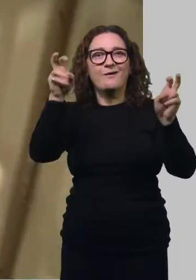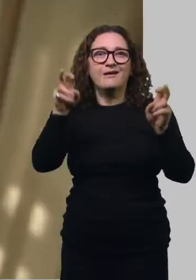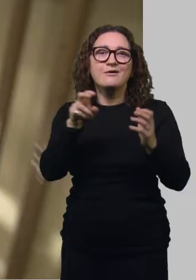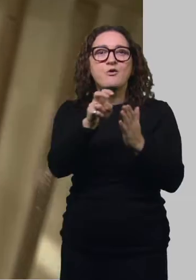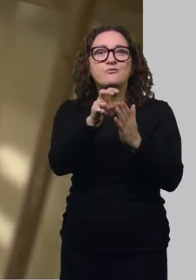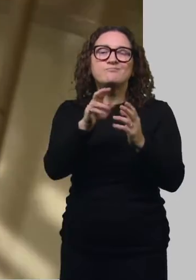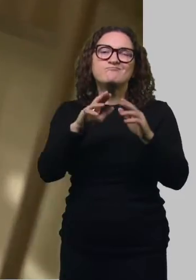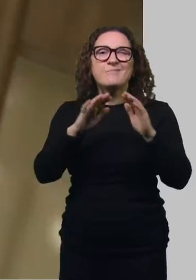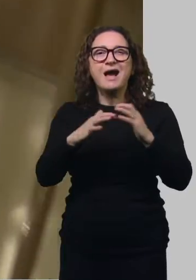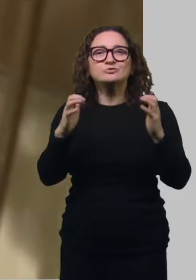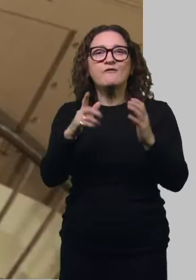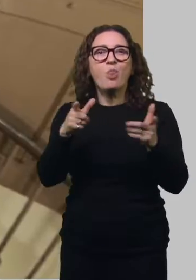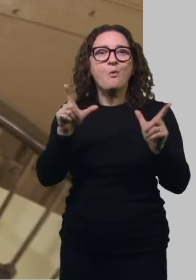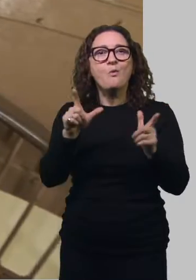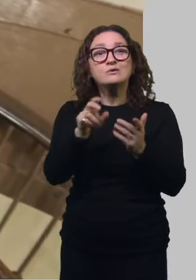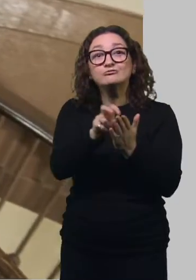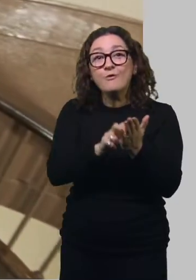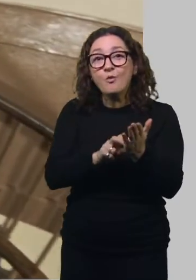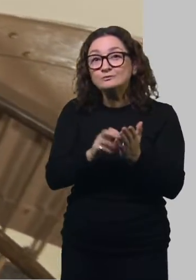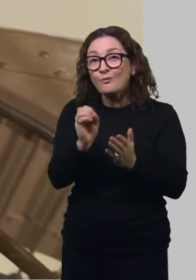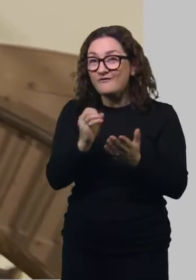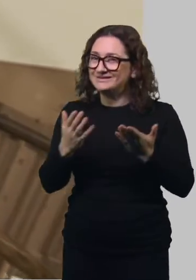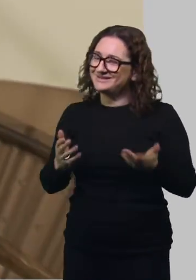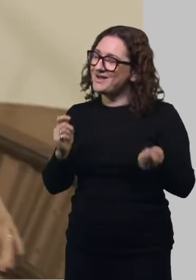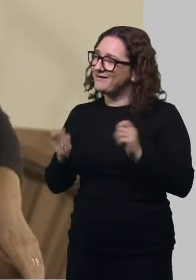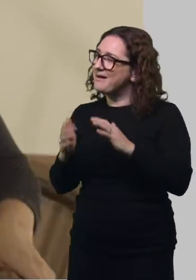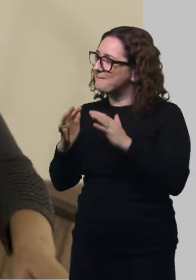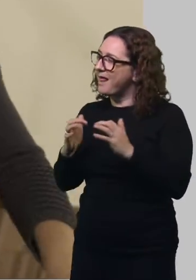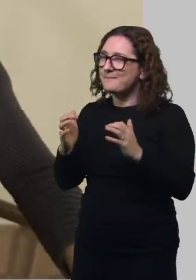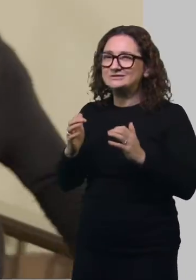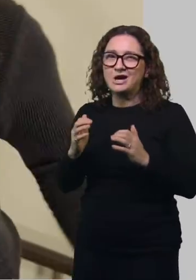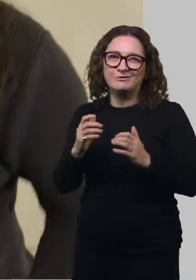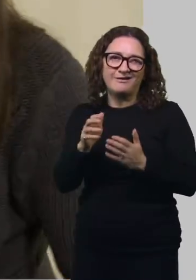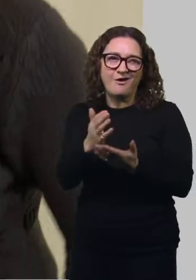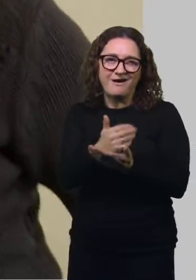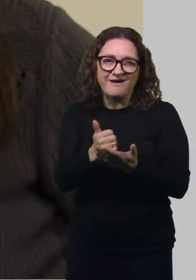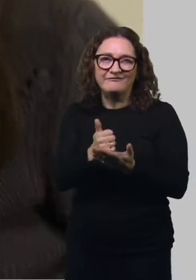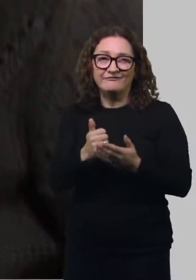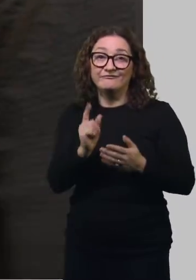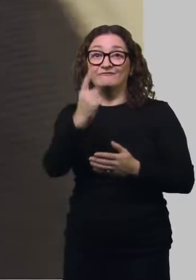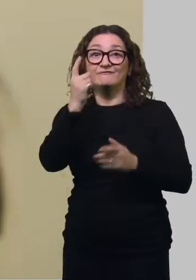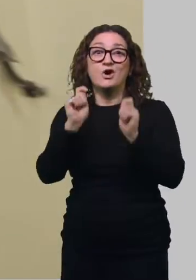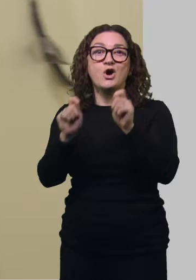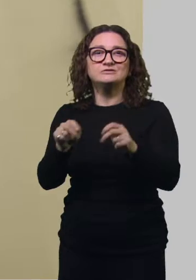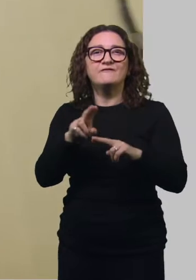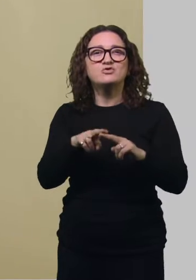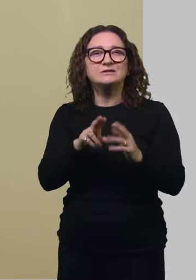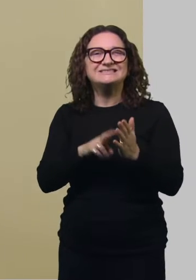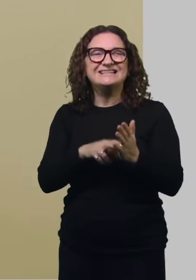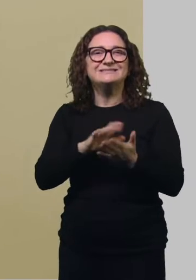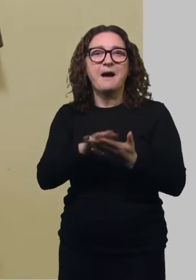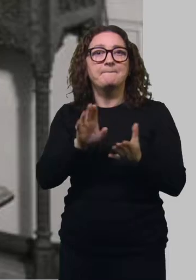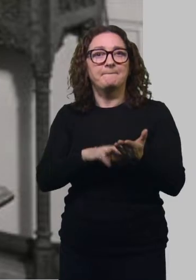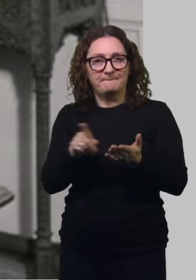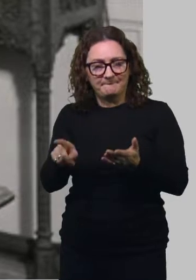The first Clerk of the Records, Francis Needham, was appointed in 1946, but he only lasted a year because he was